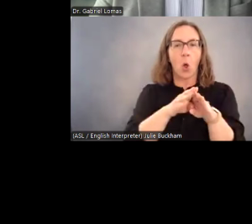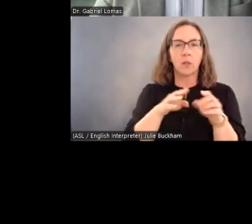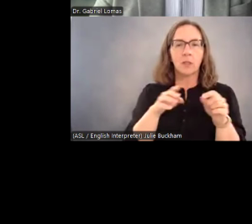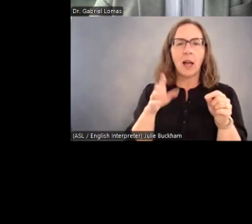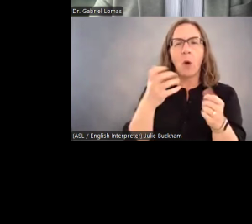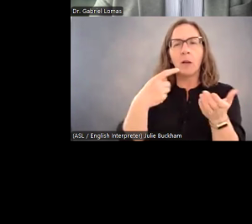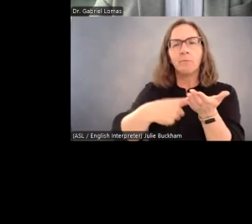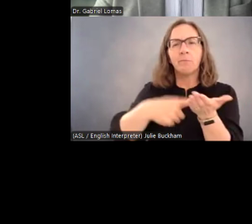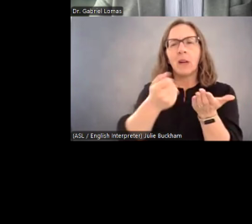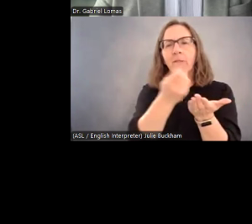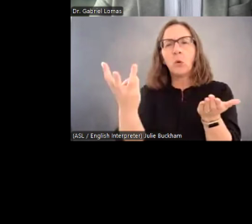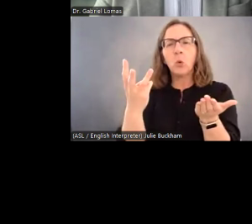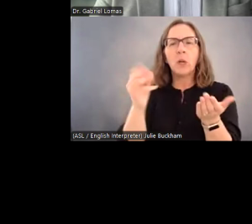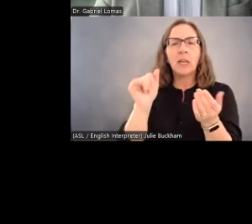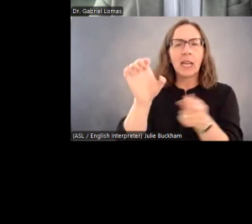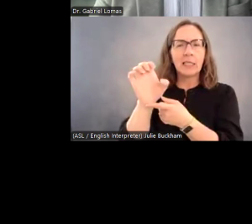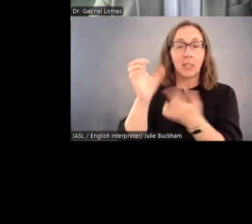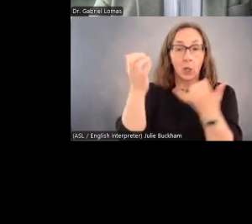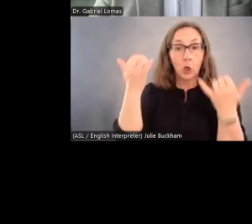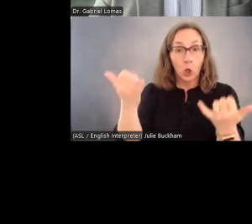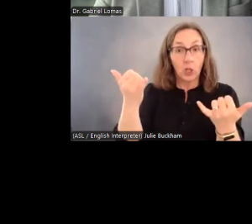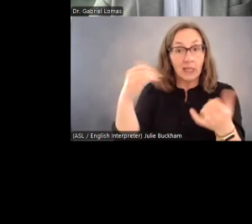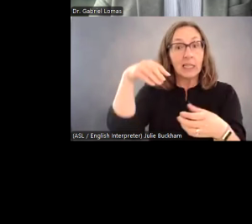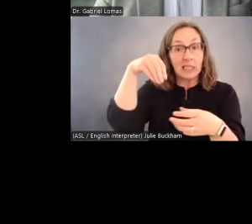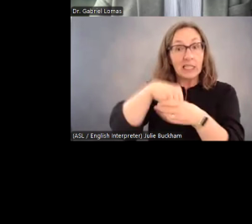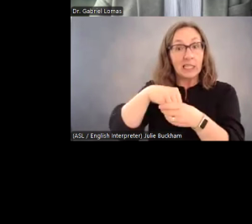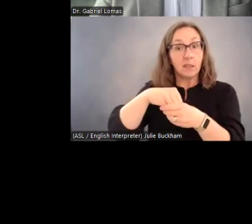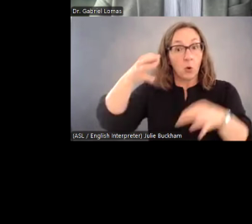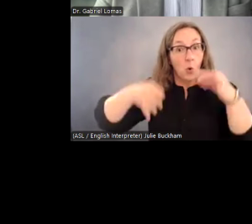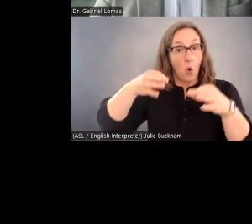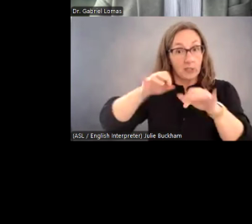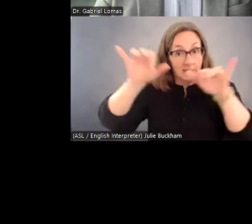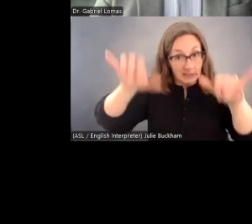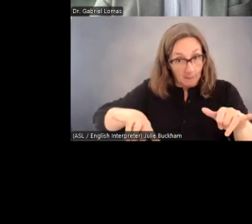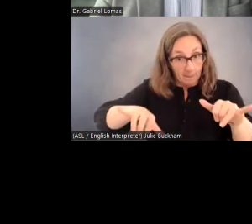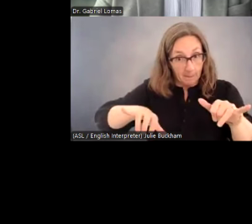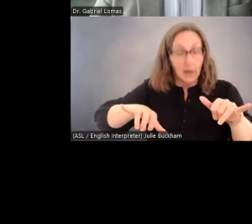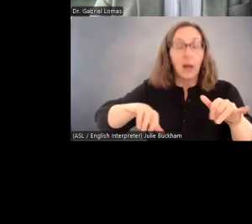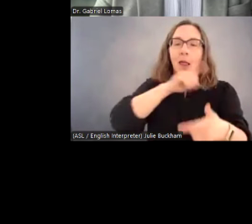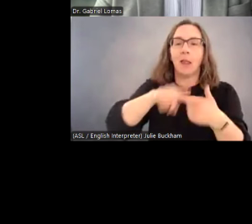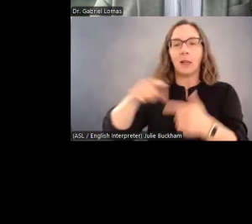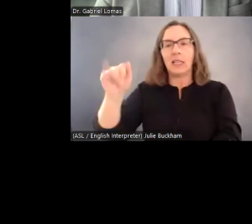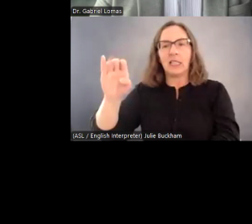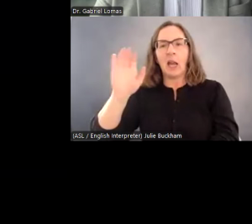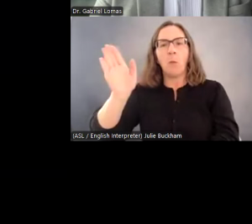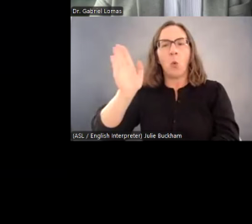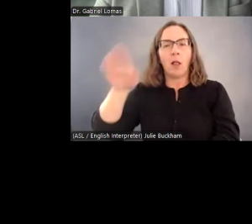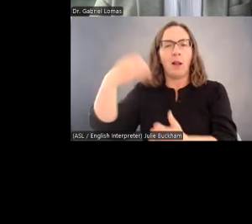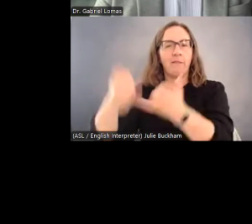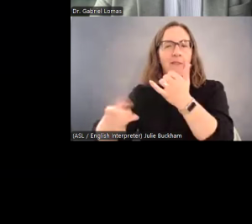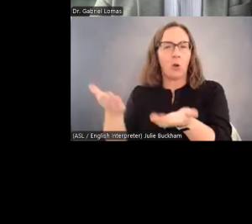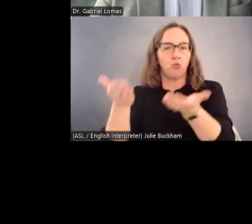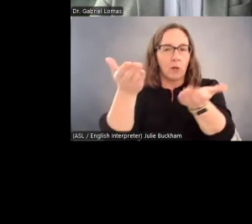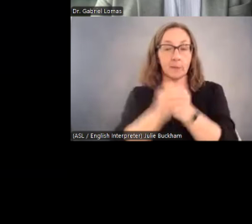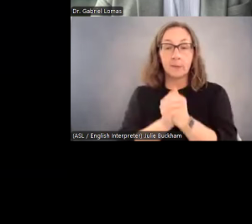with litigation that are current, and then Gabe's going to give some final recommendations. One of the more recent cases had to do